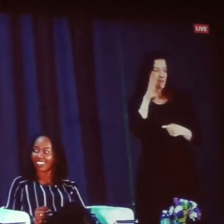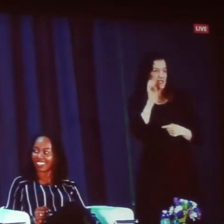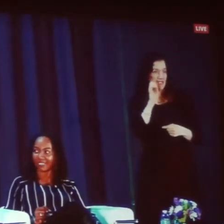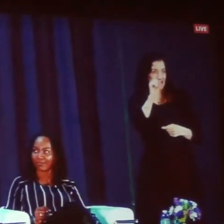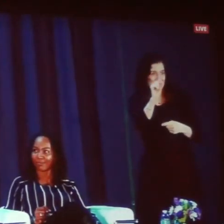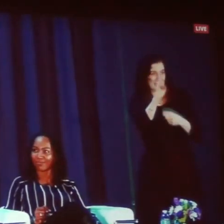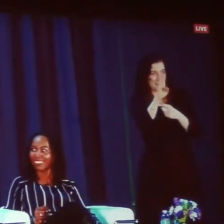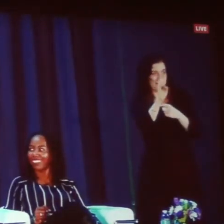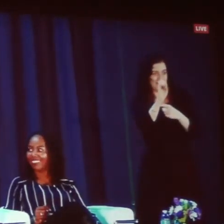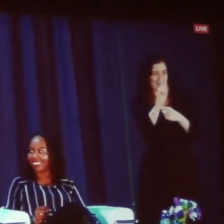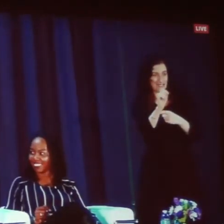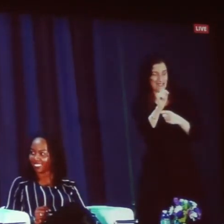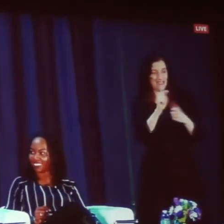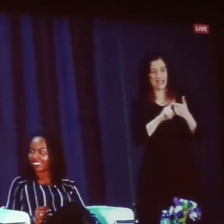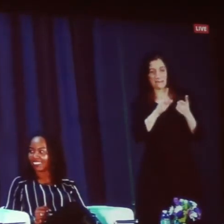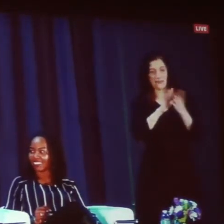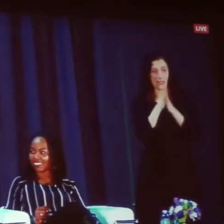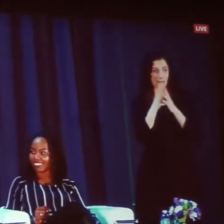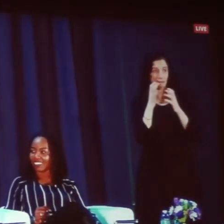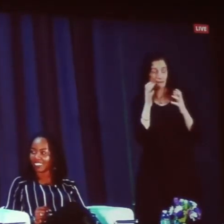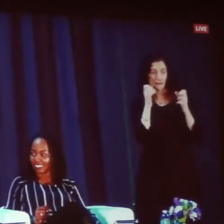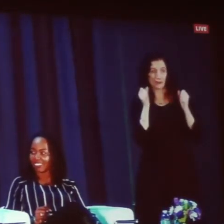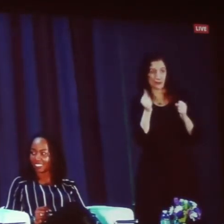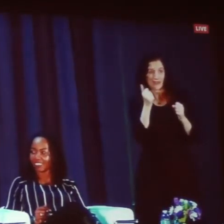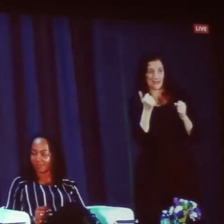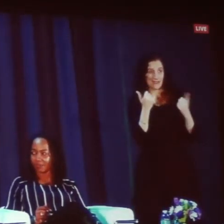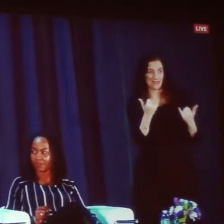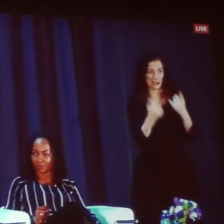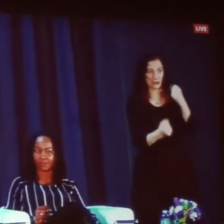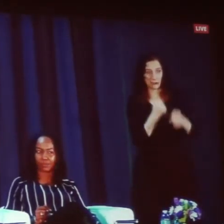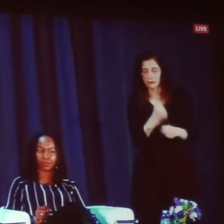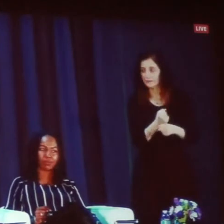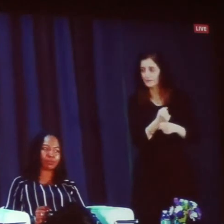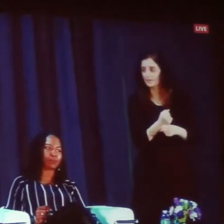year, also as a result of this movement.